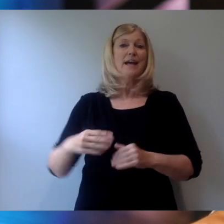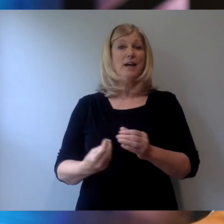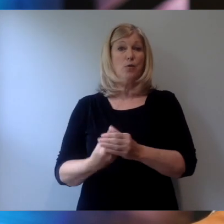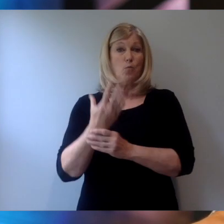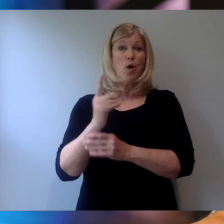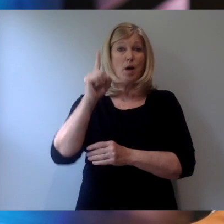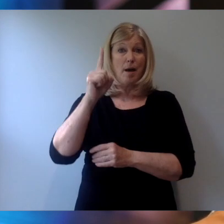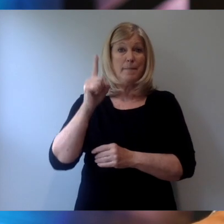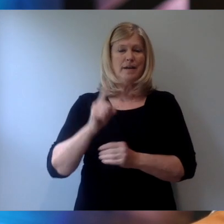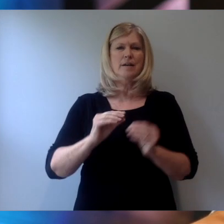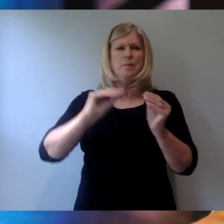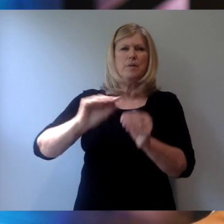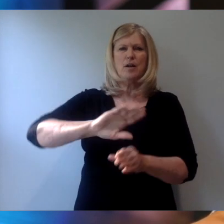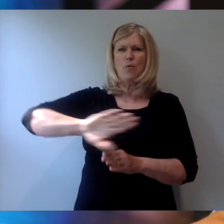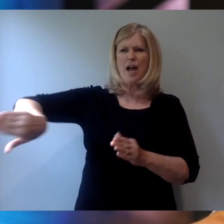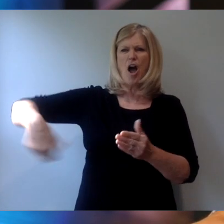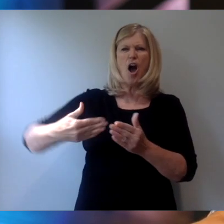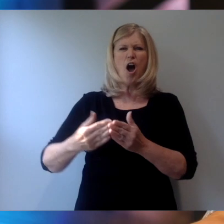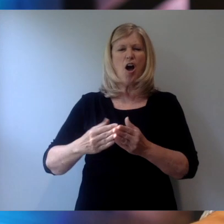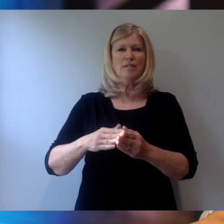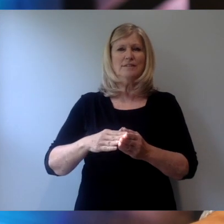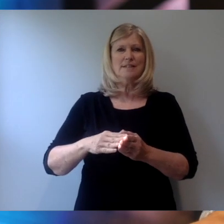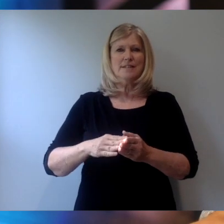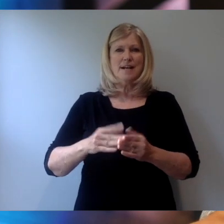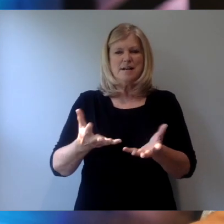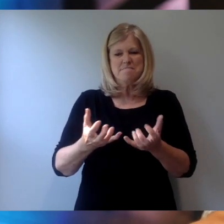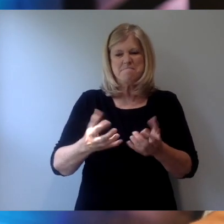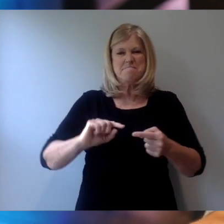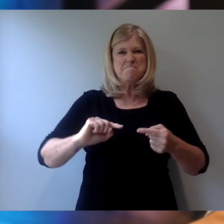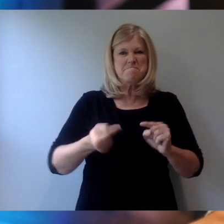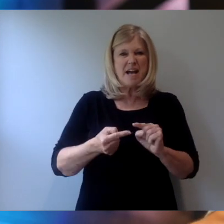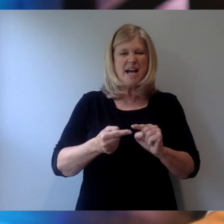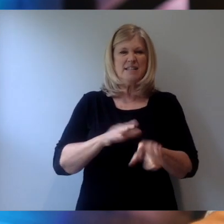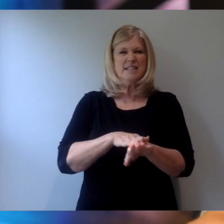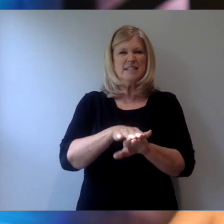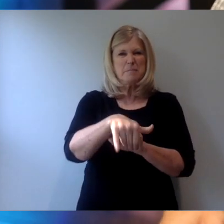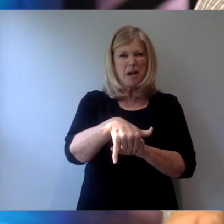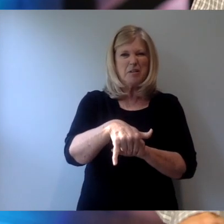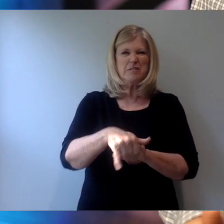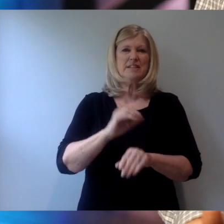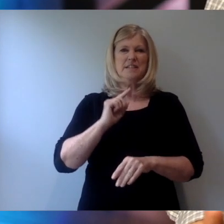Put away all malice and all deceit and all hypocrisy and envy and slander and grow grow up